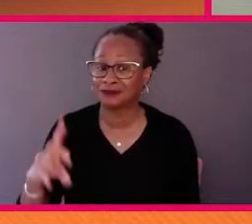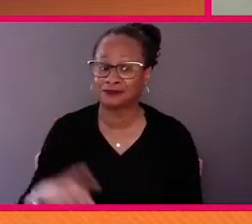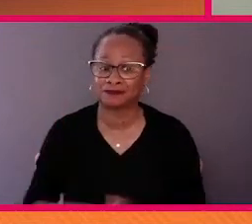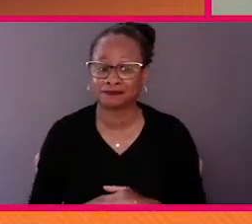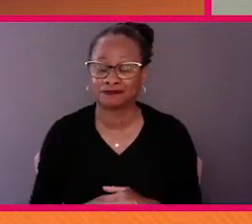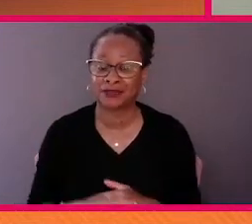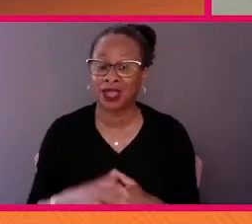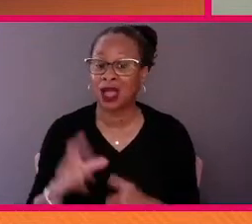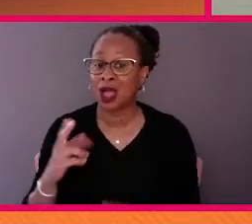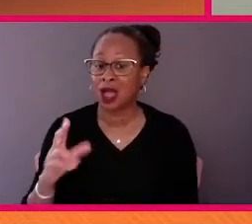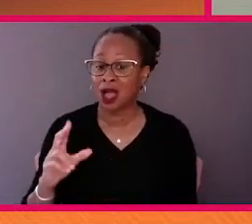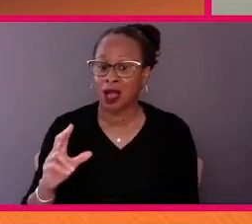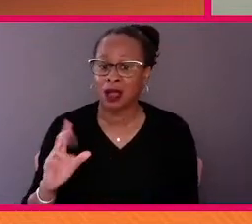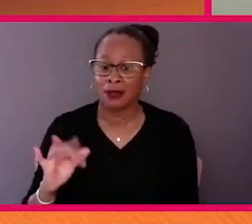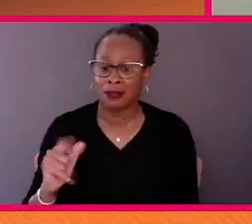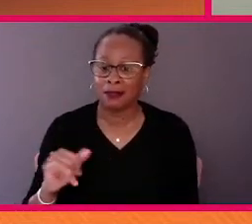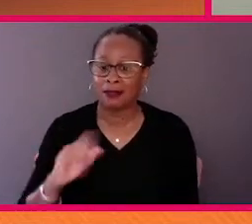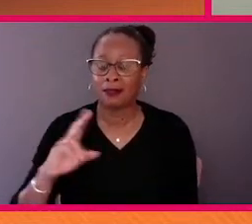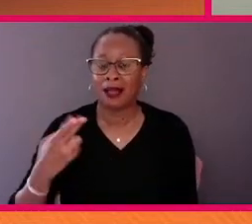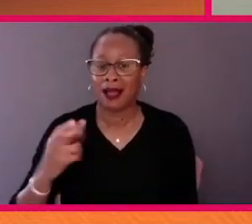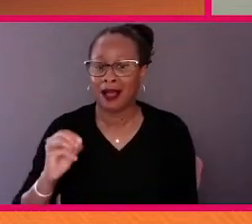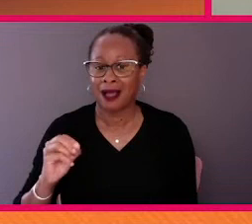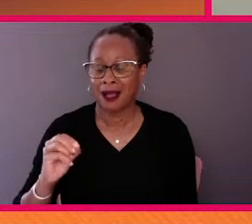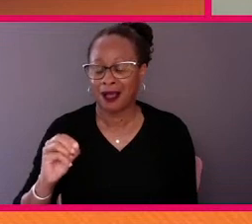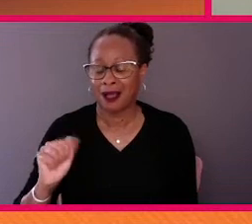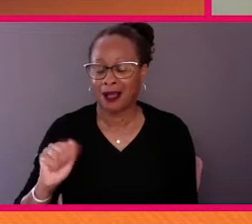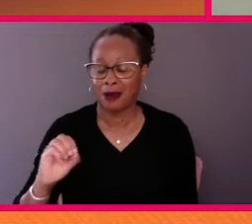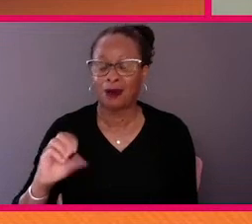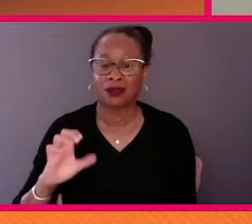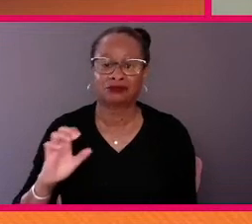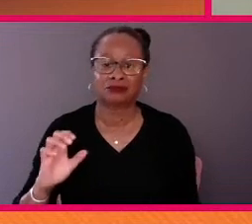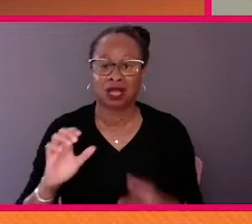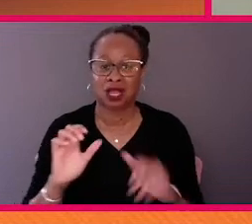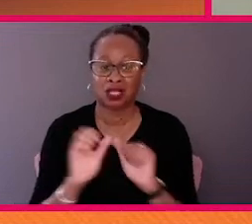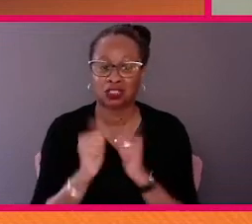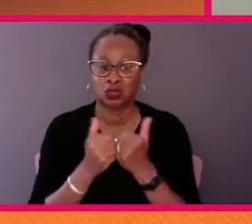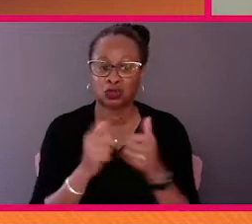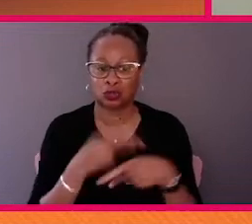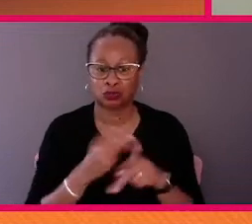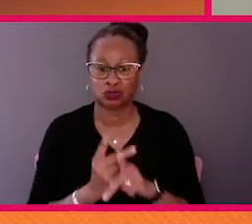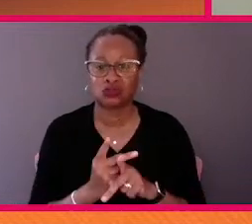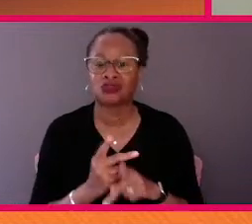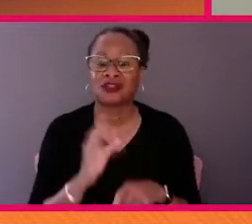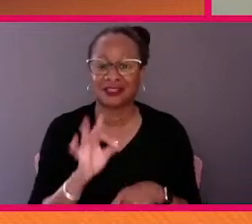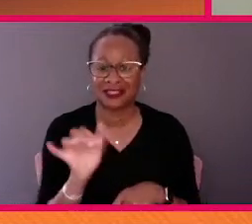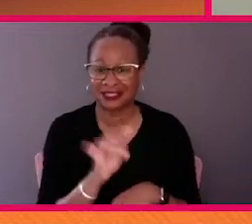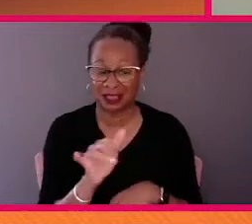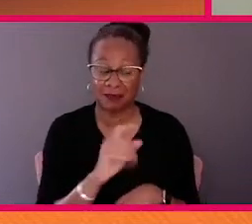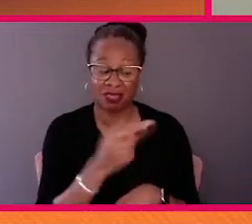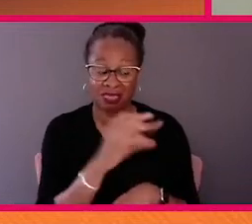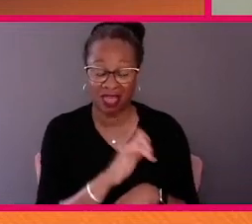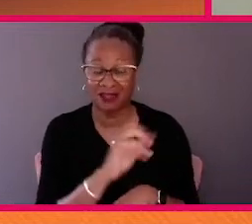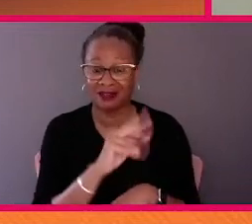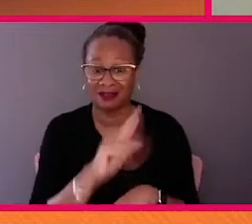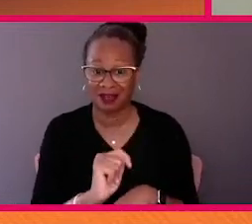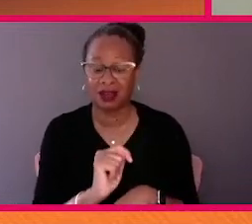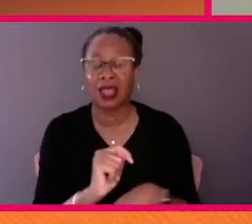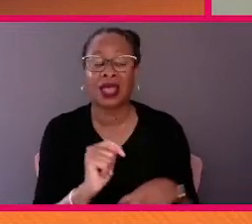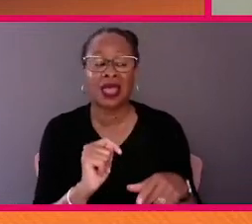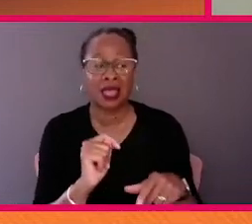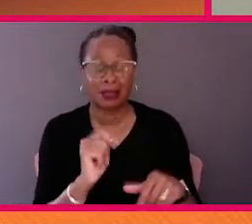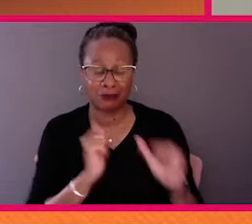Hao Associate produced a stage adaptation of The Night, performed to critical acclaim at the